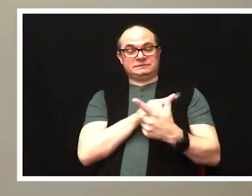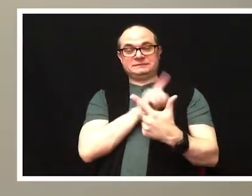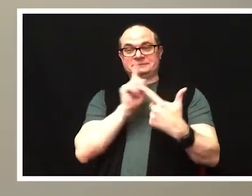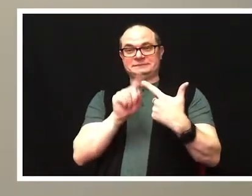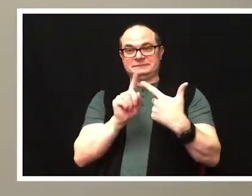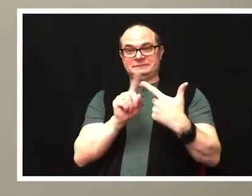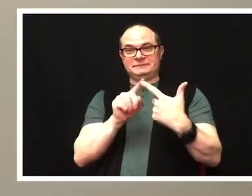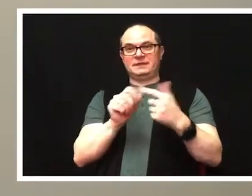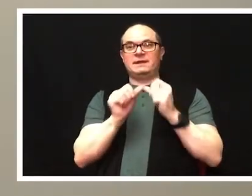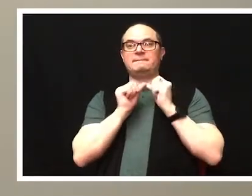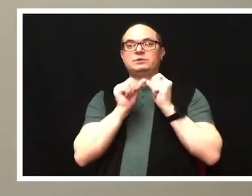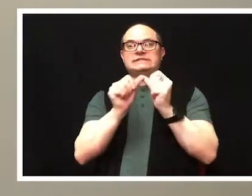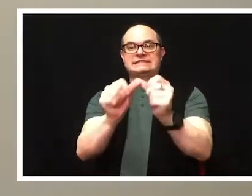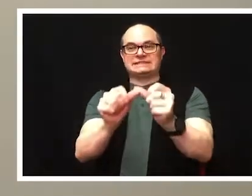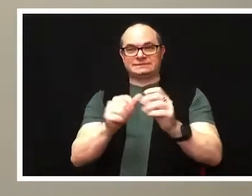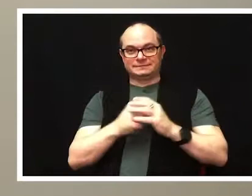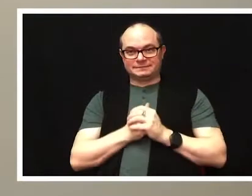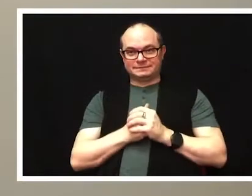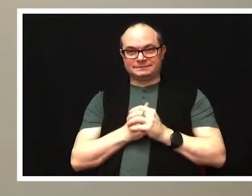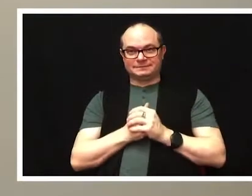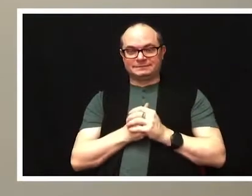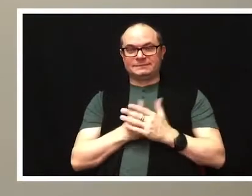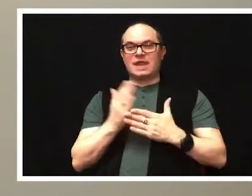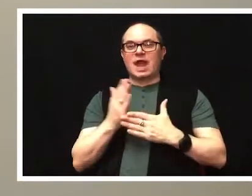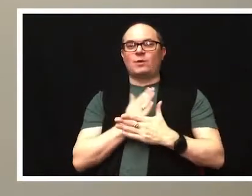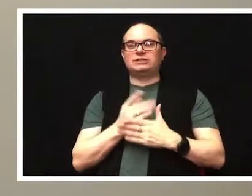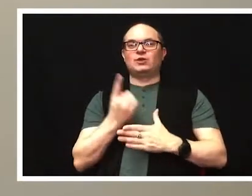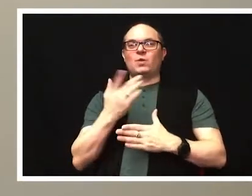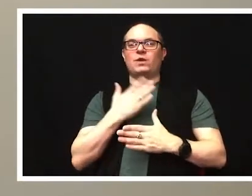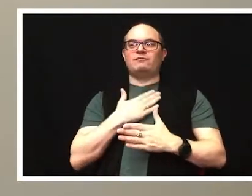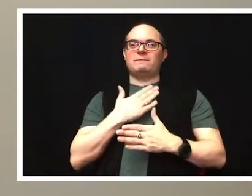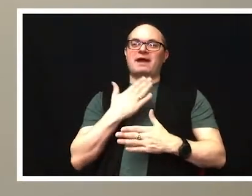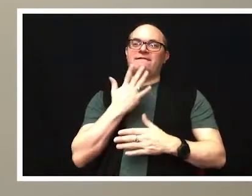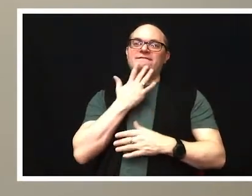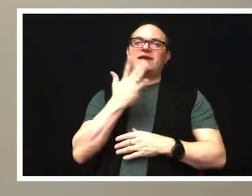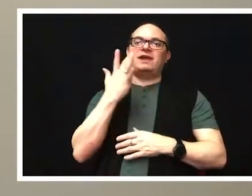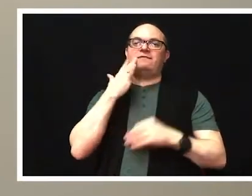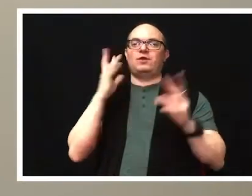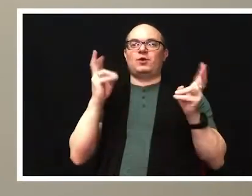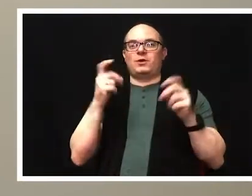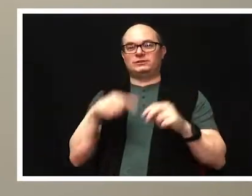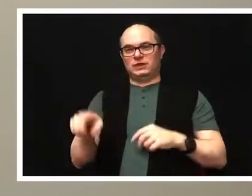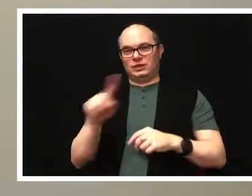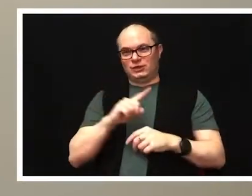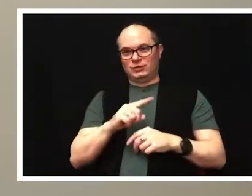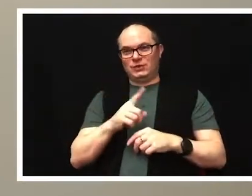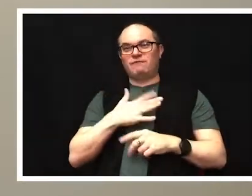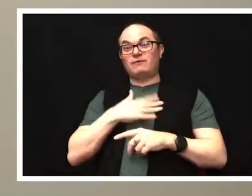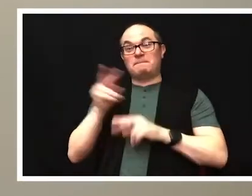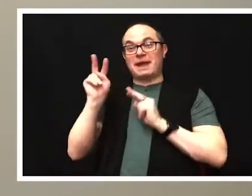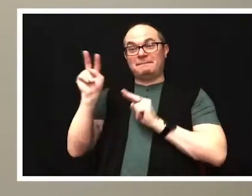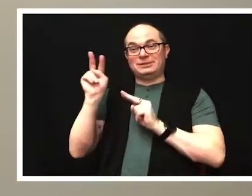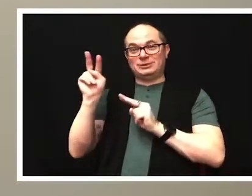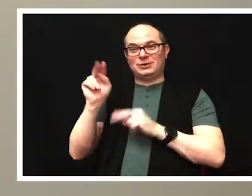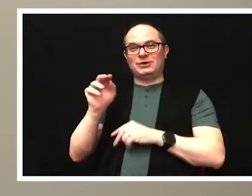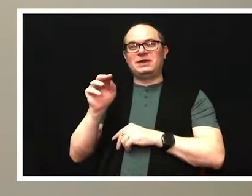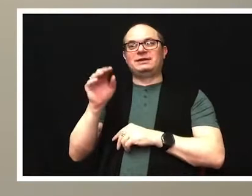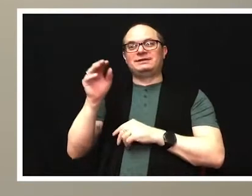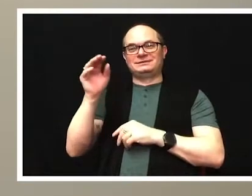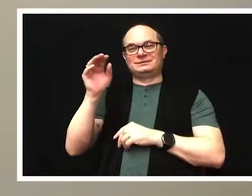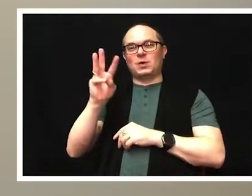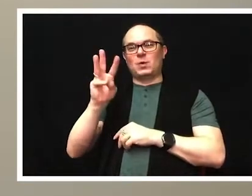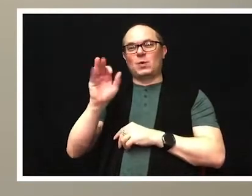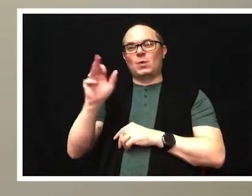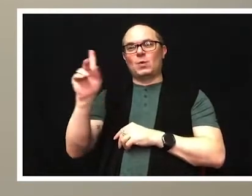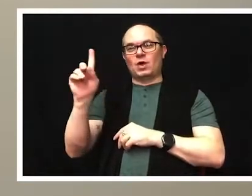Number 2, be persistent. I'd like to share one of my absolute favorite quotes with you from my mentor, Mr. Walt